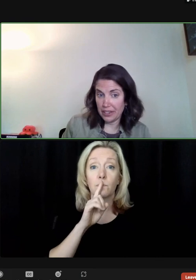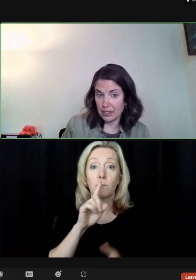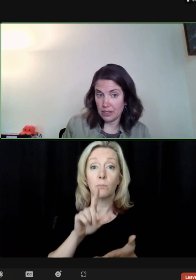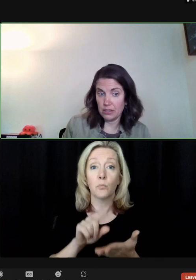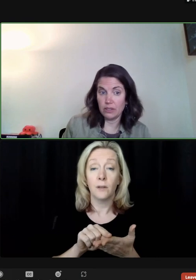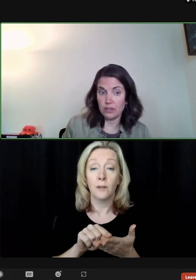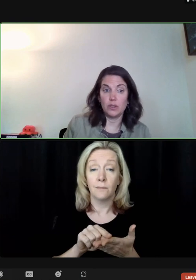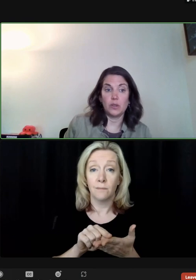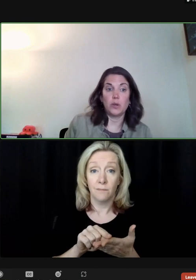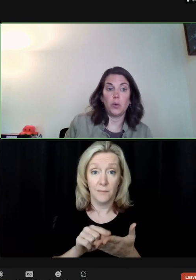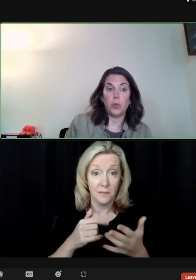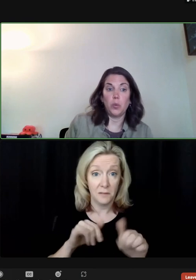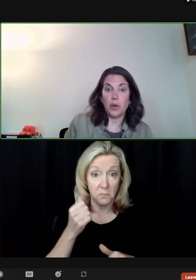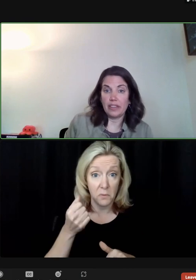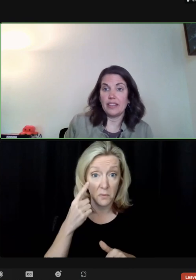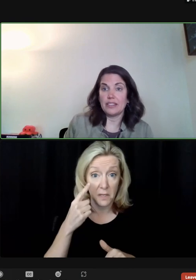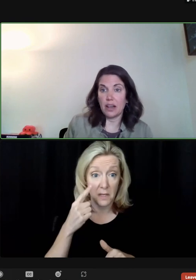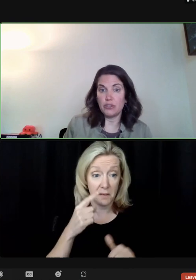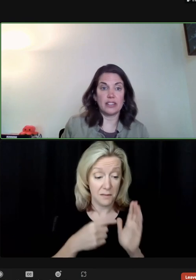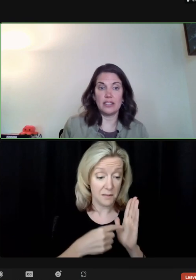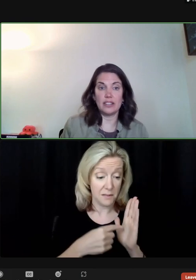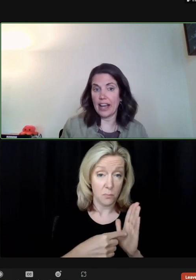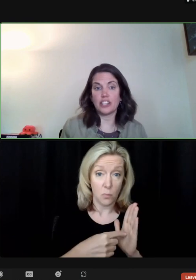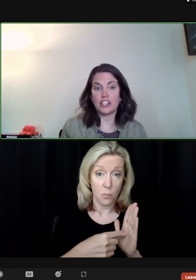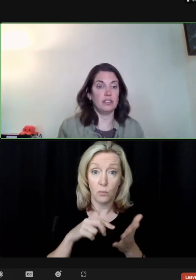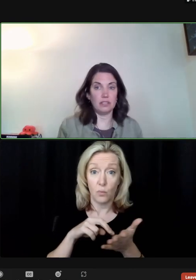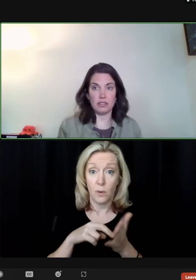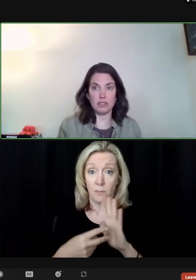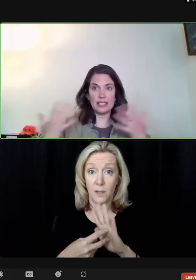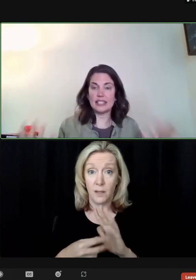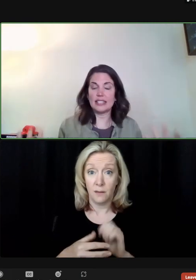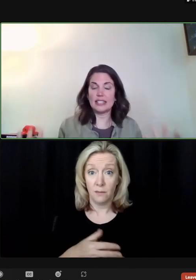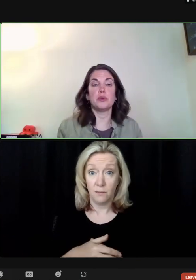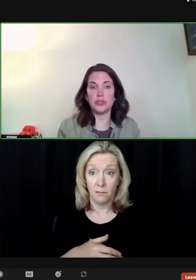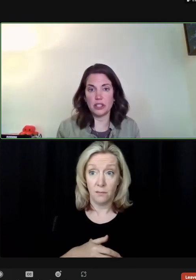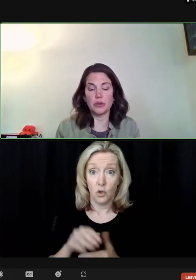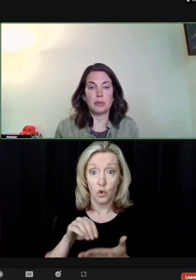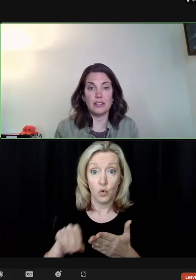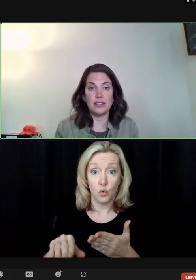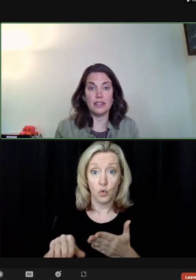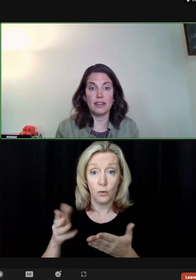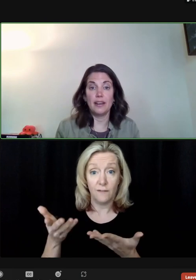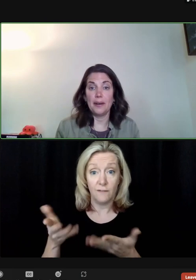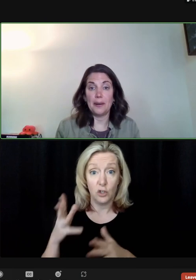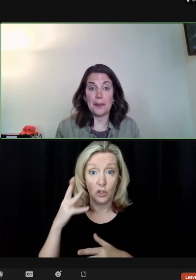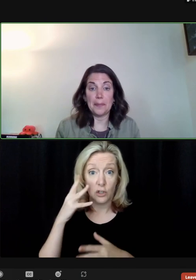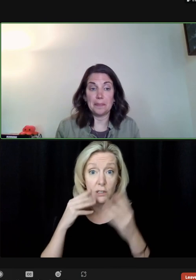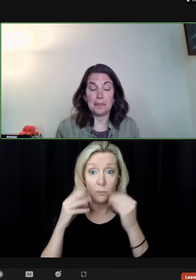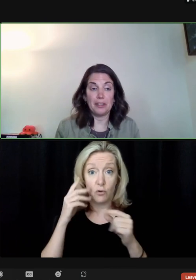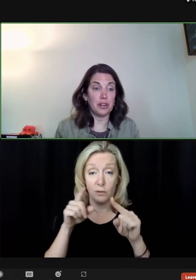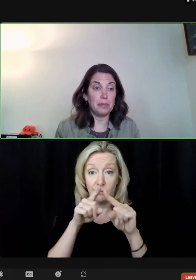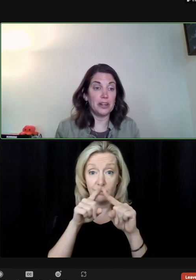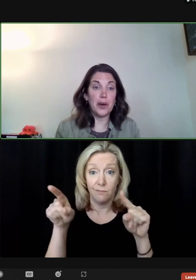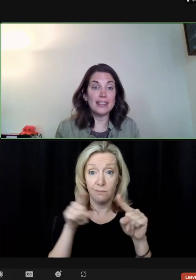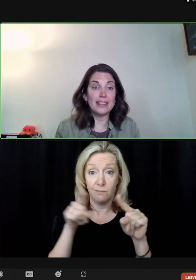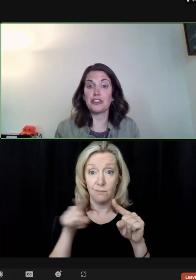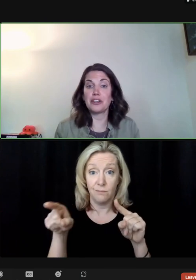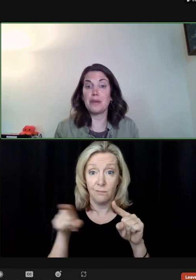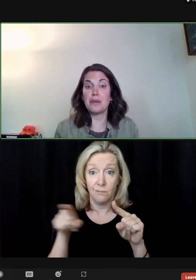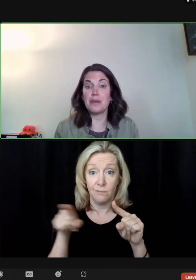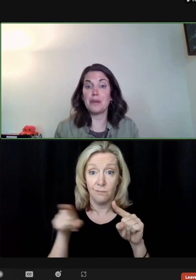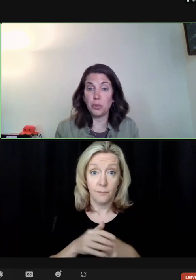prior experience with these objects, these actions, these symbols that they're representing? For